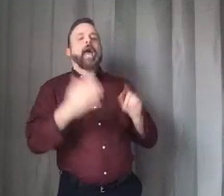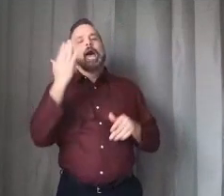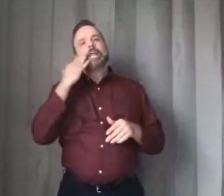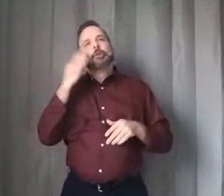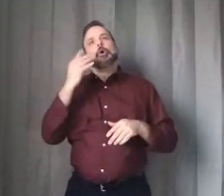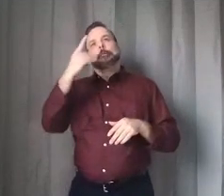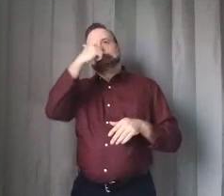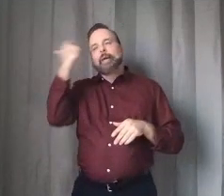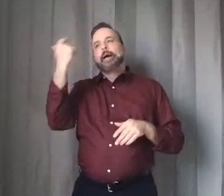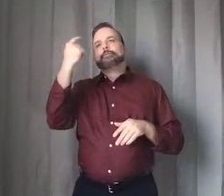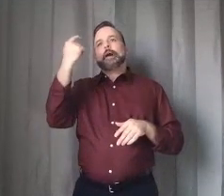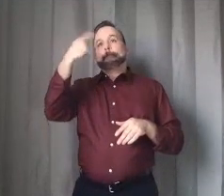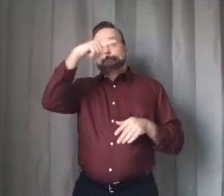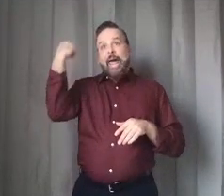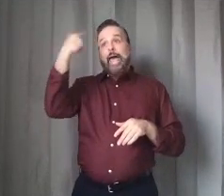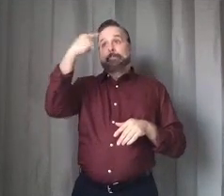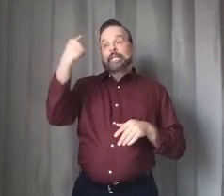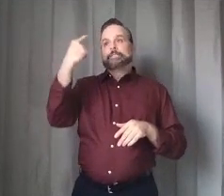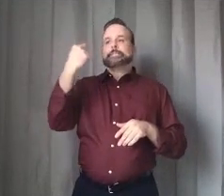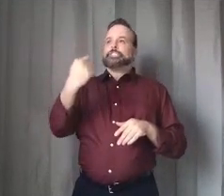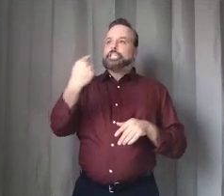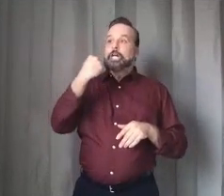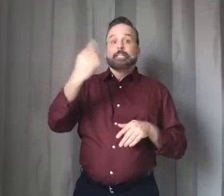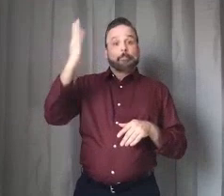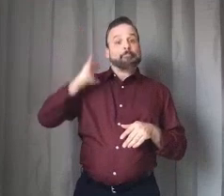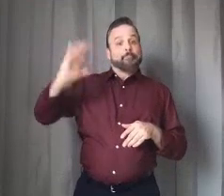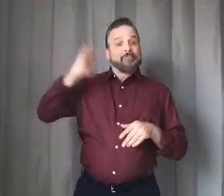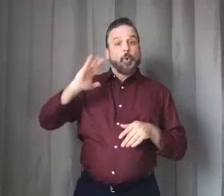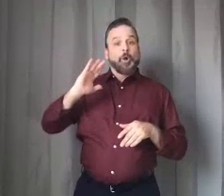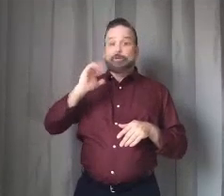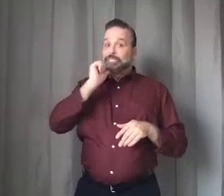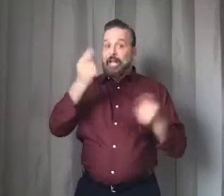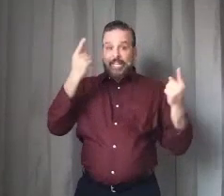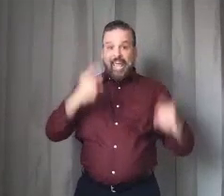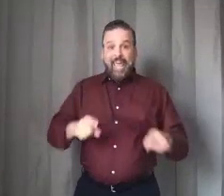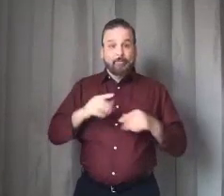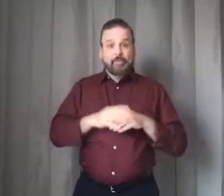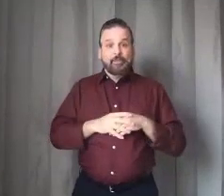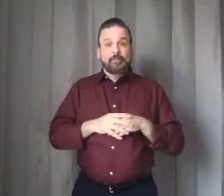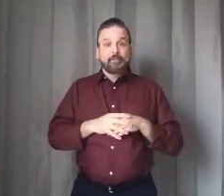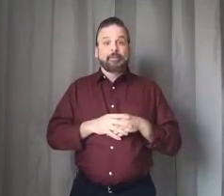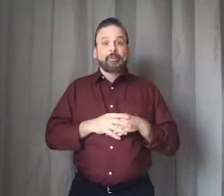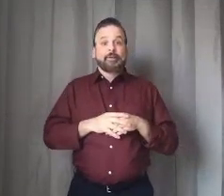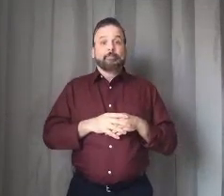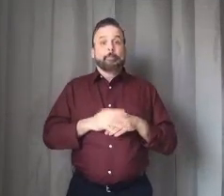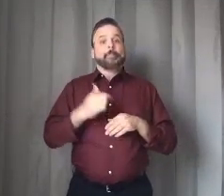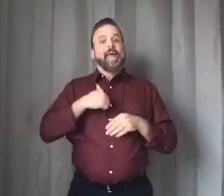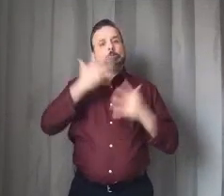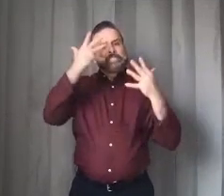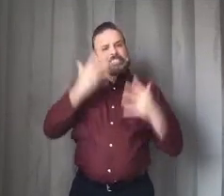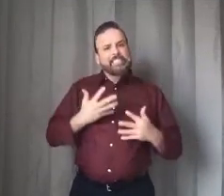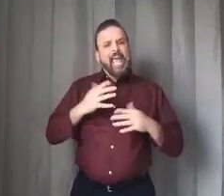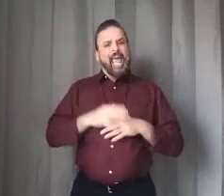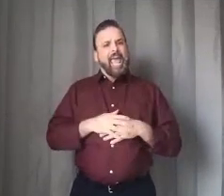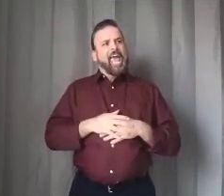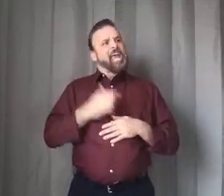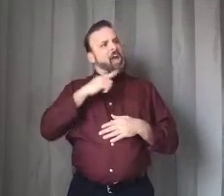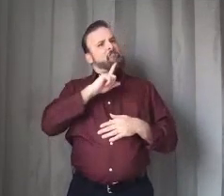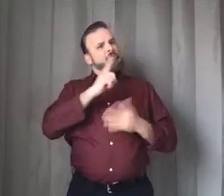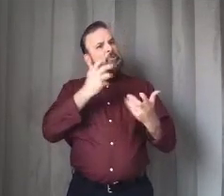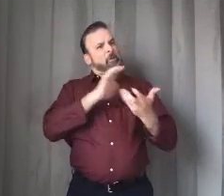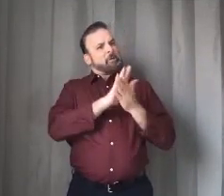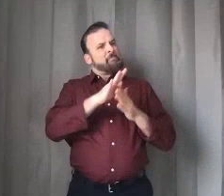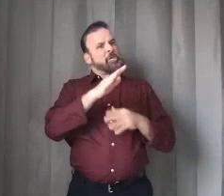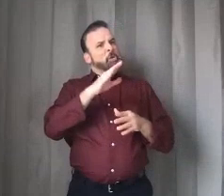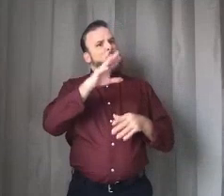Cause I'm Black. I was like, dang, it sucks. Cause that was a time in which it wasn't going to happen. You couldn't. So I always felt sad about that. I was like, I really want to be Wonder